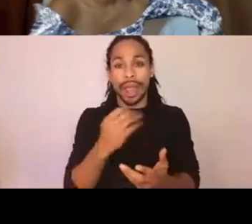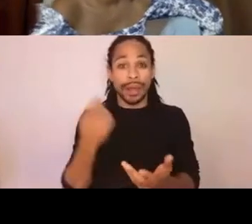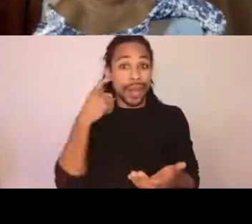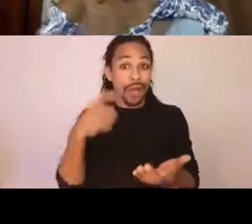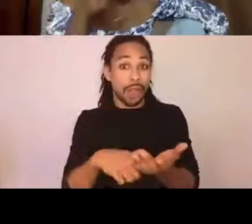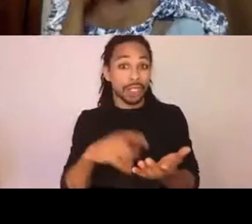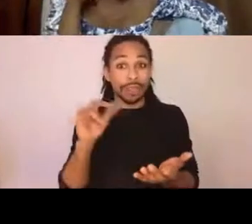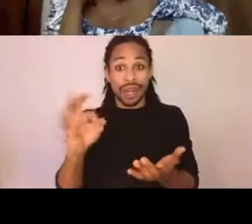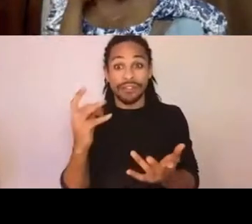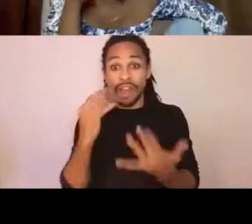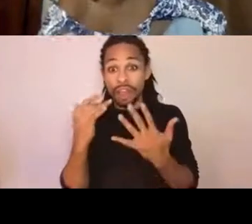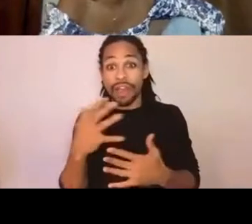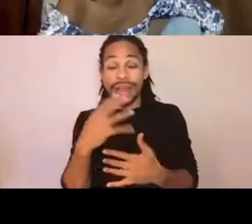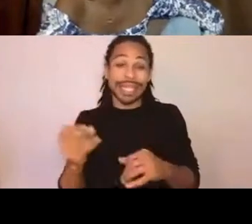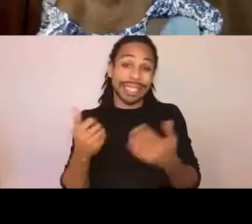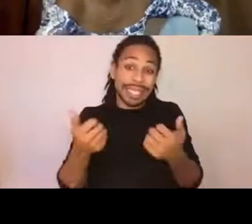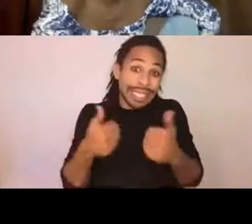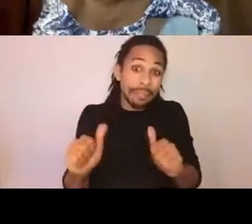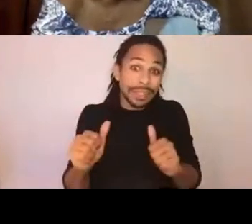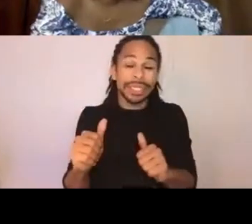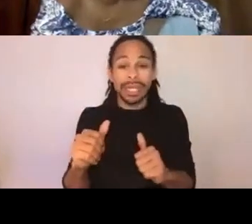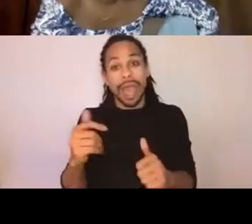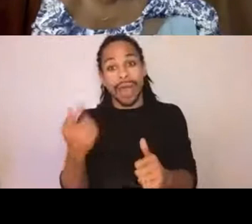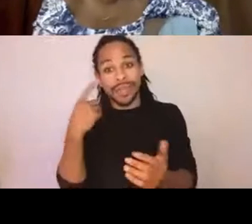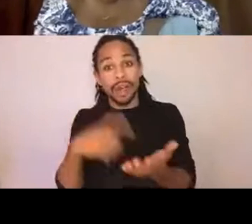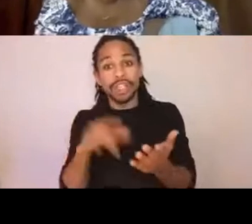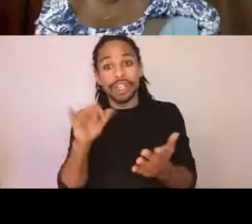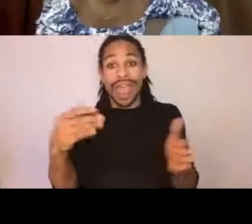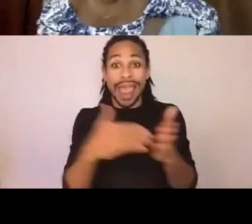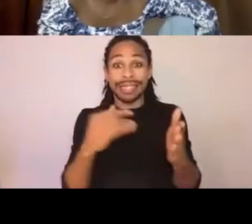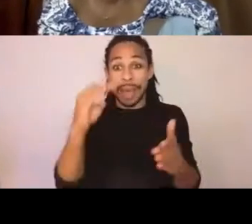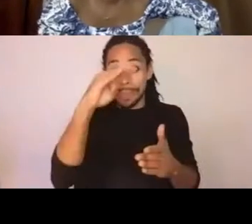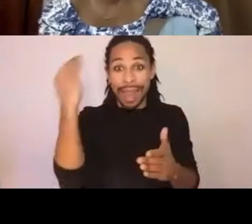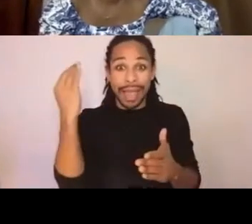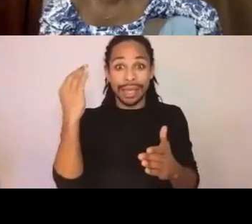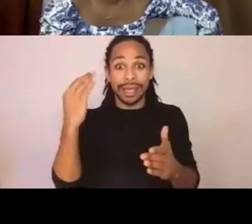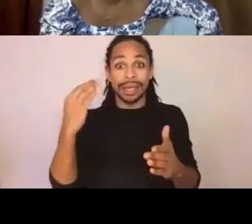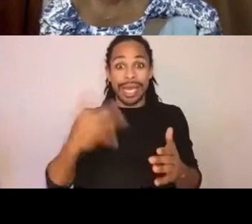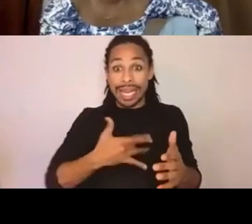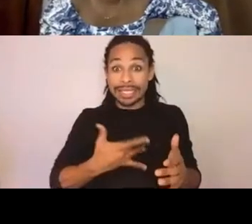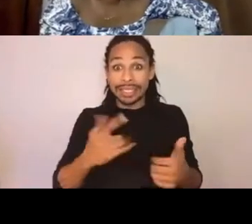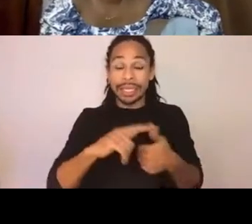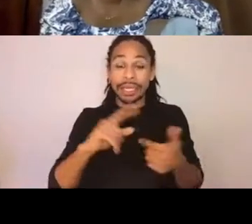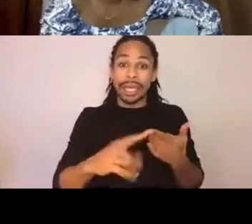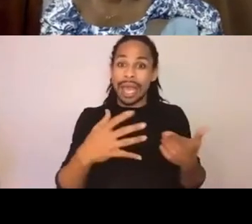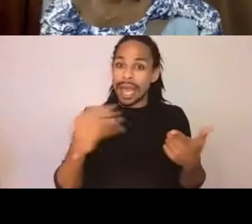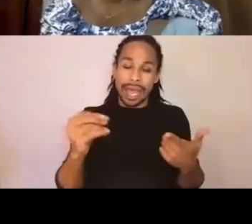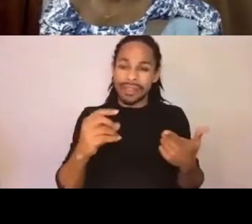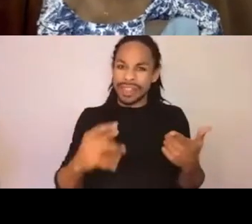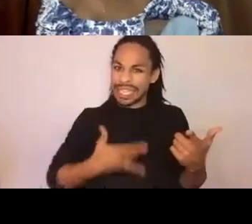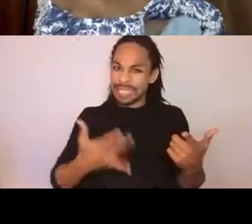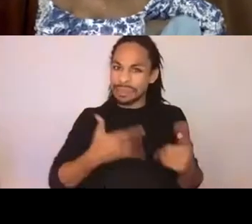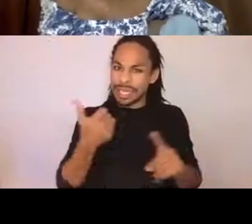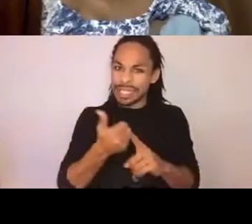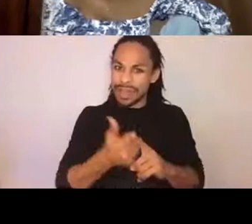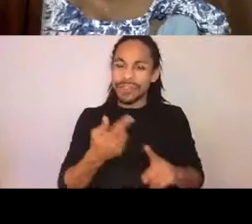attempt at the acknowledgement of colorism, the acknowledgement of anti-Blackness, the acknowledgement that the sentiment, you know, we are